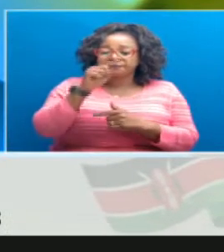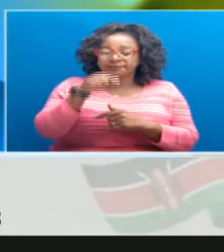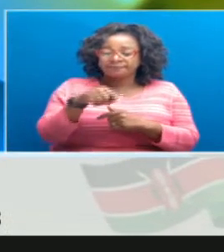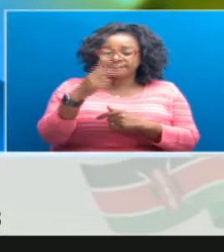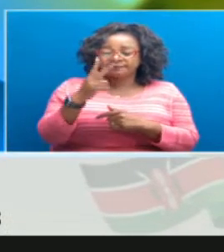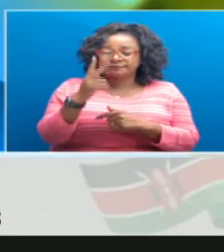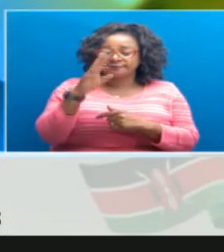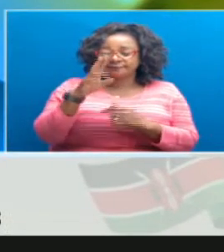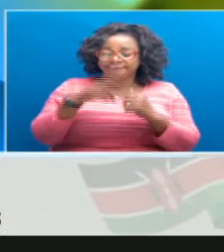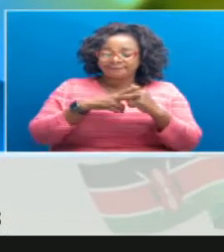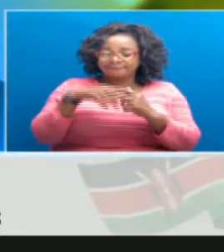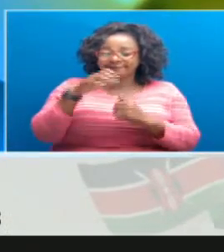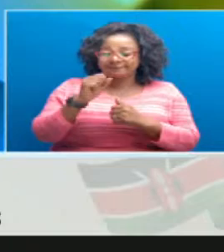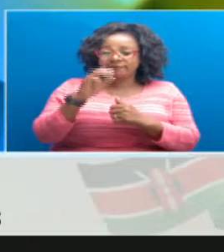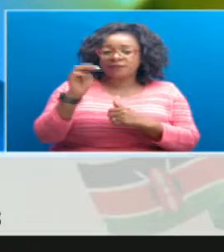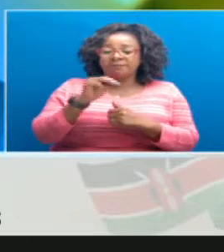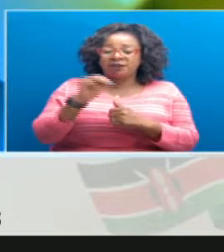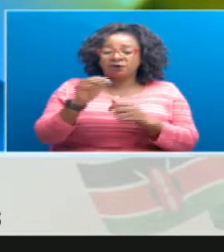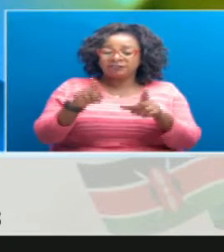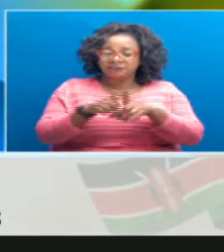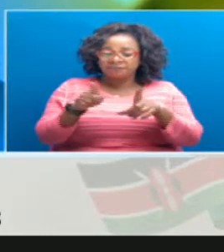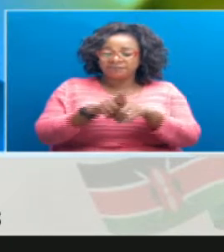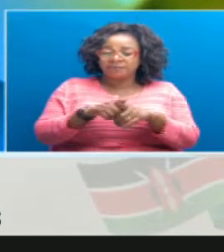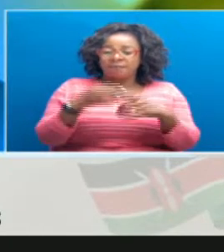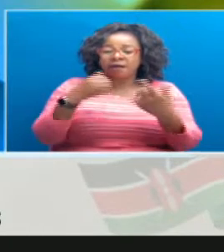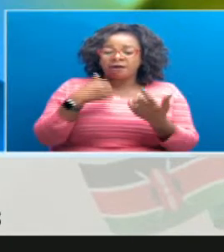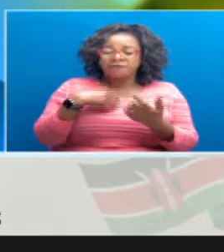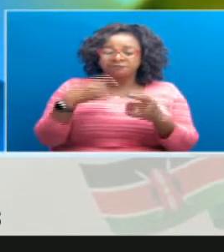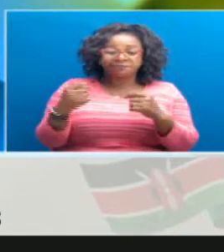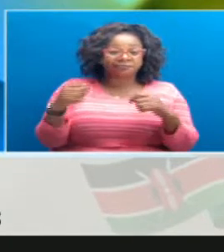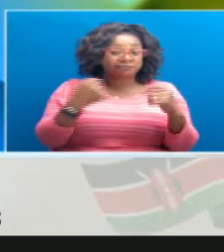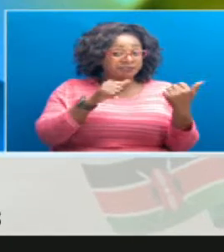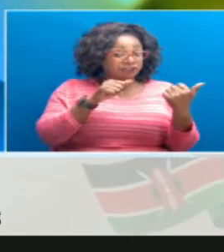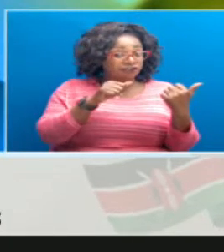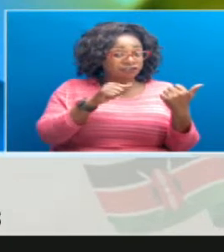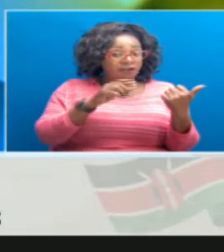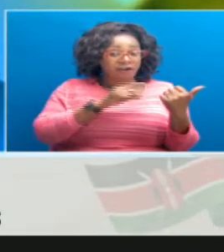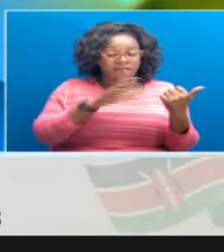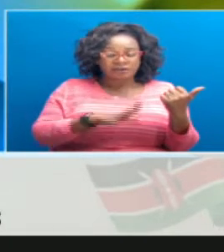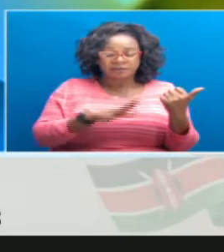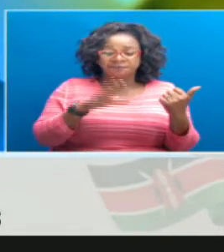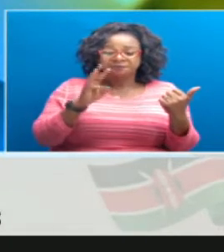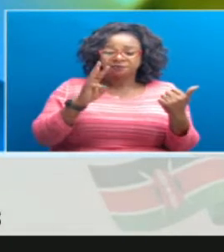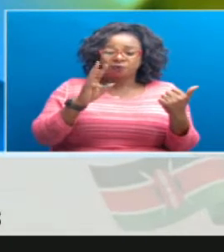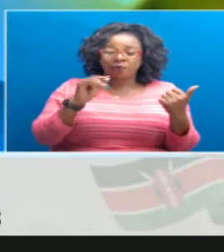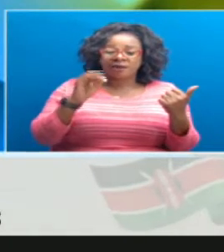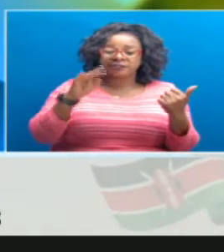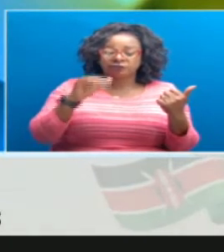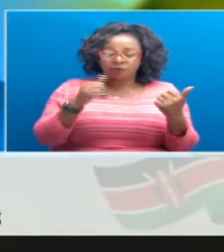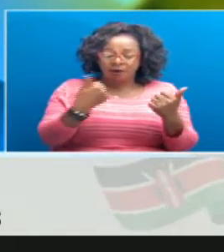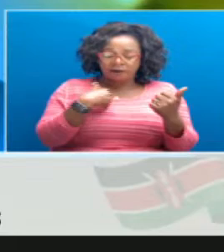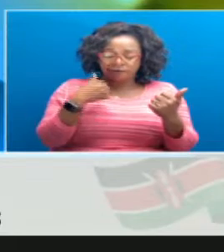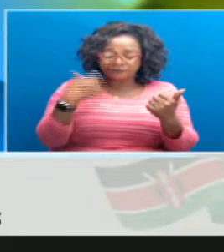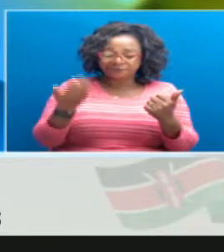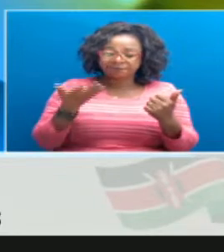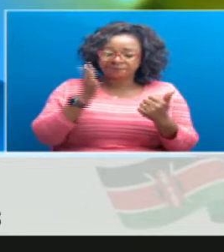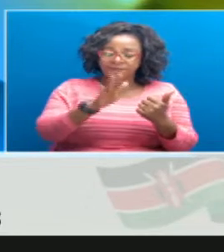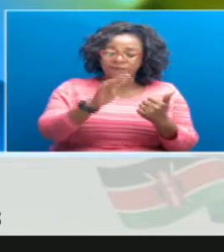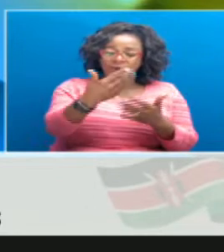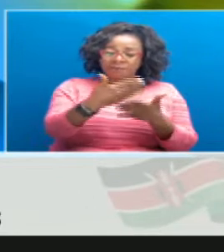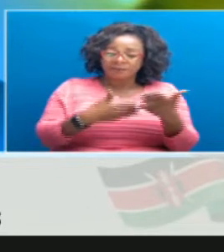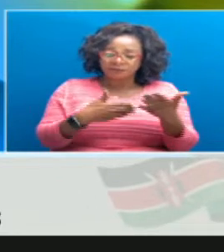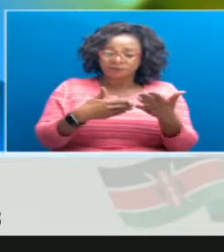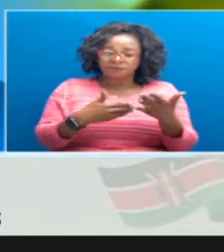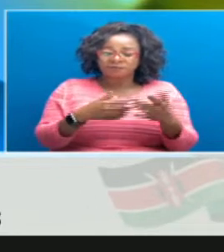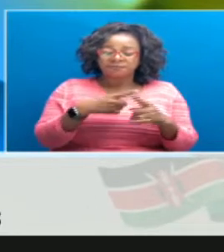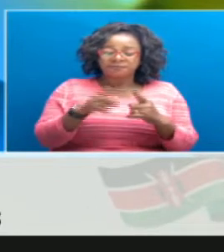1.275 million. It is also a county that saw its impeached governor, Ferdinand Waititu, seek reinstatement through the ballot. Its